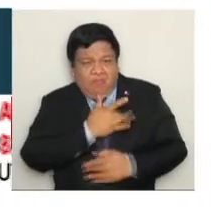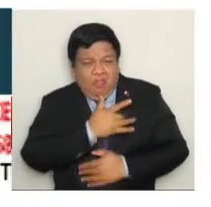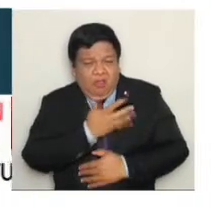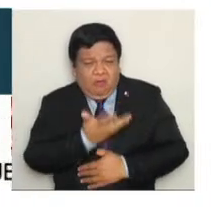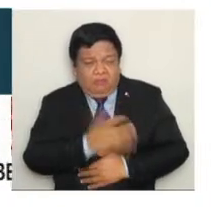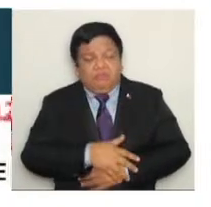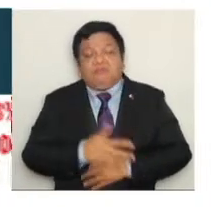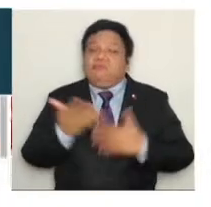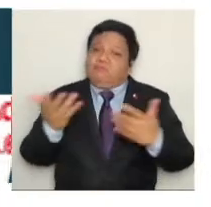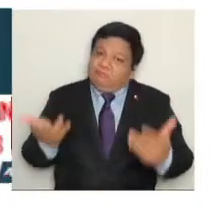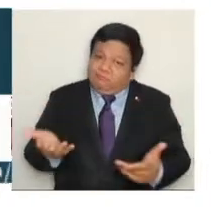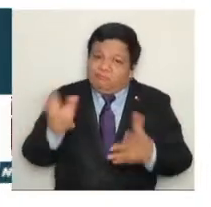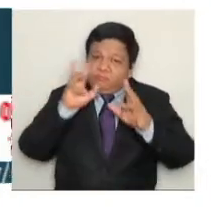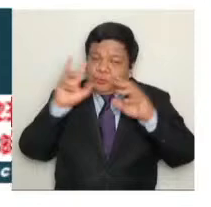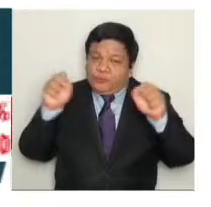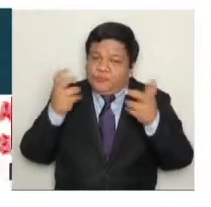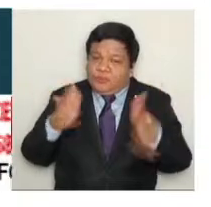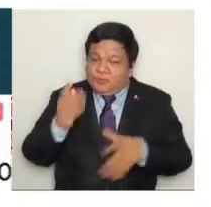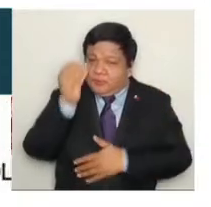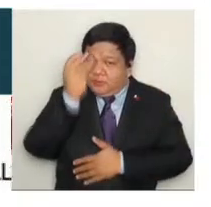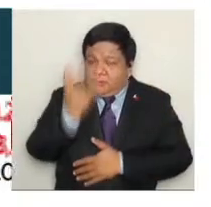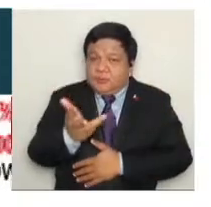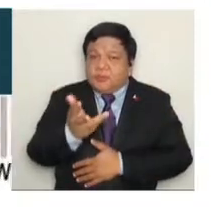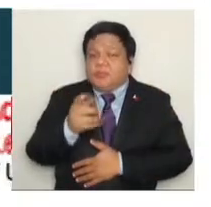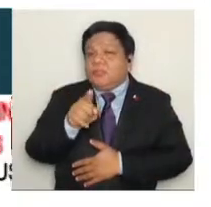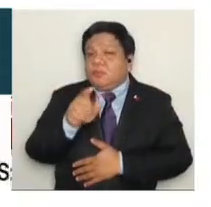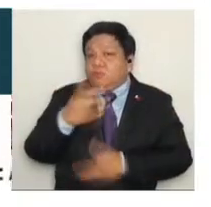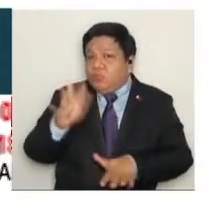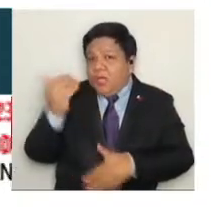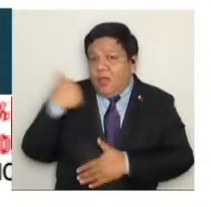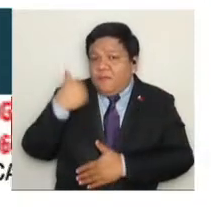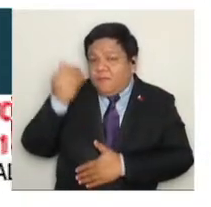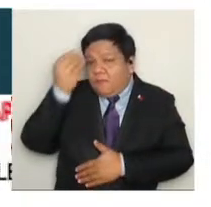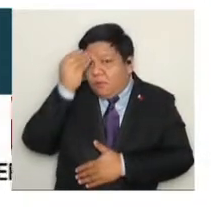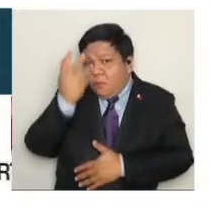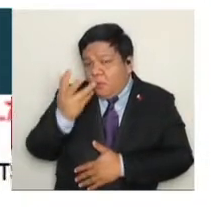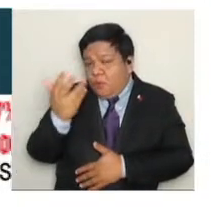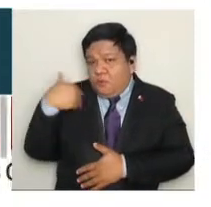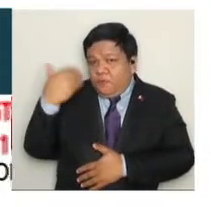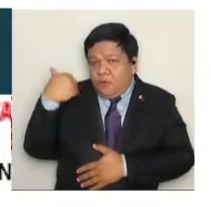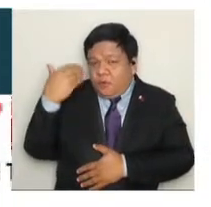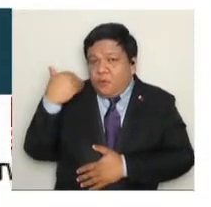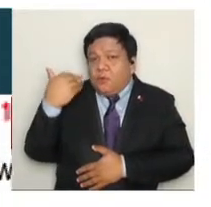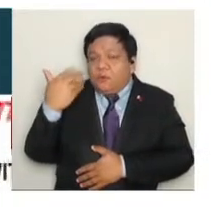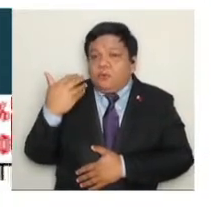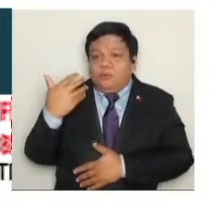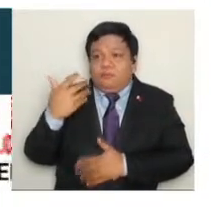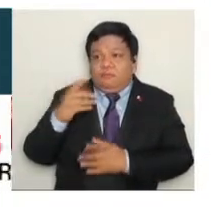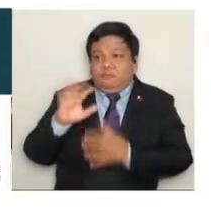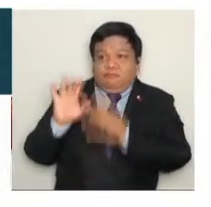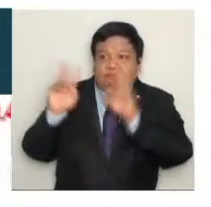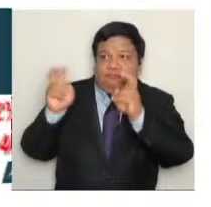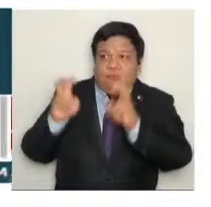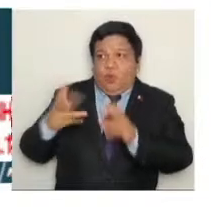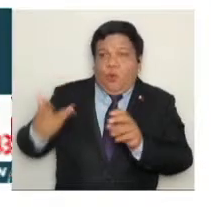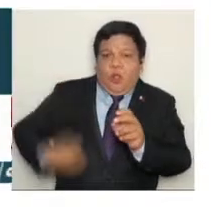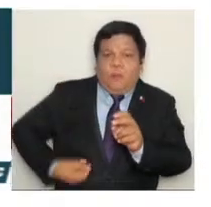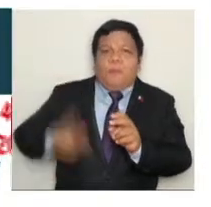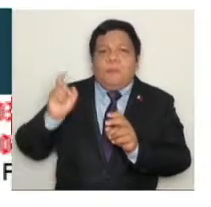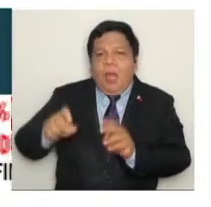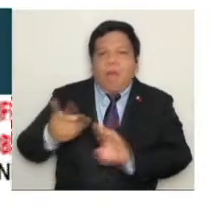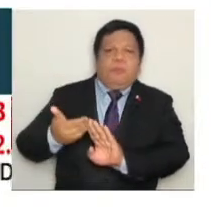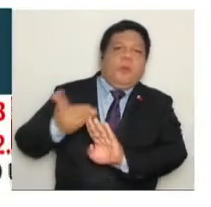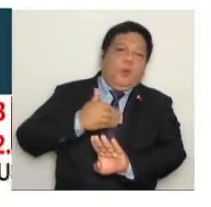no? If you knew, if you had information about corruption, you should have informed, or he should have informed the president